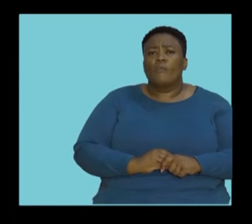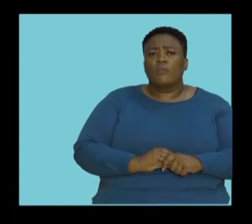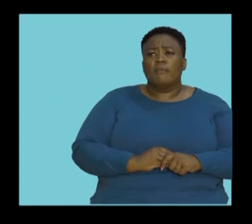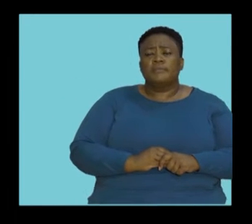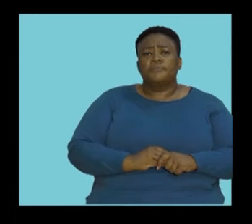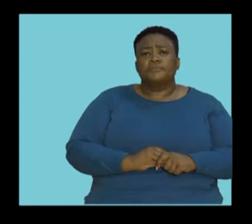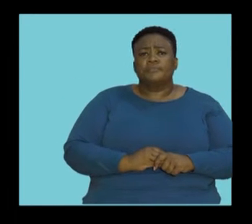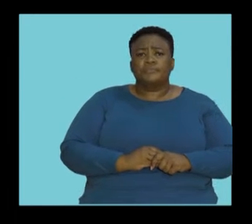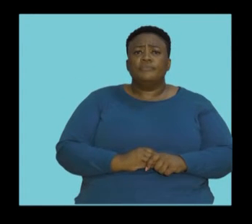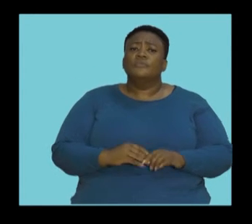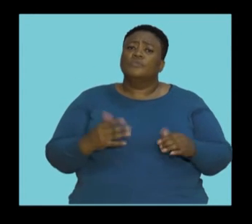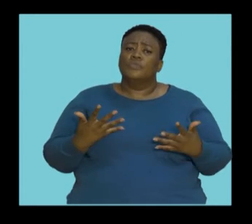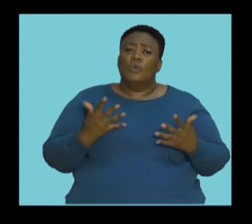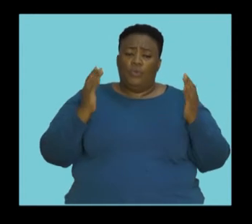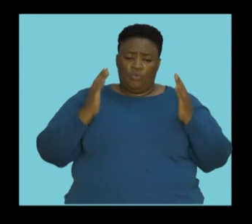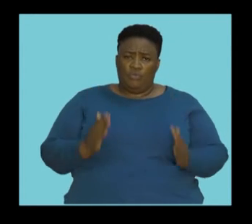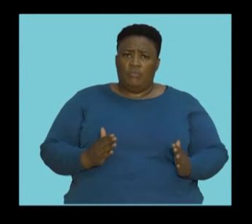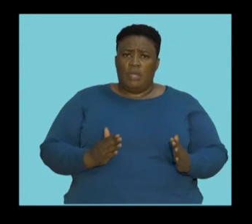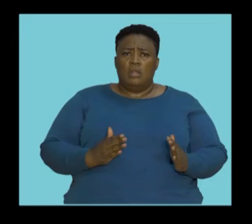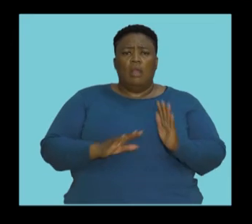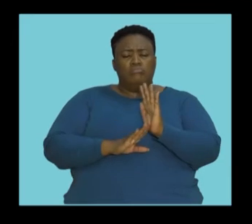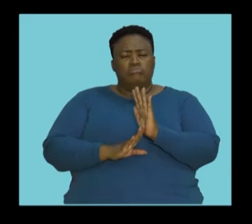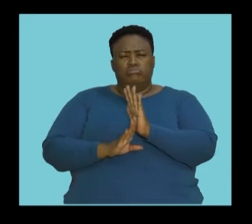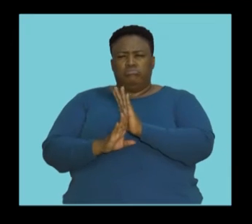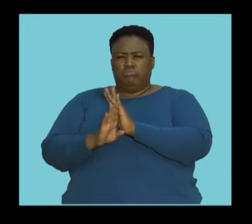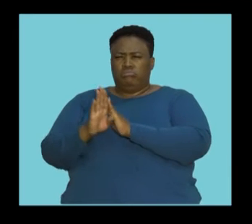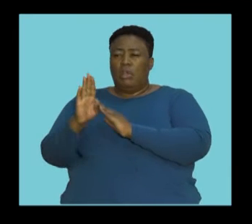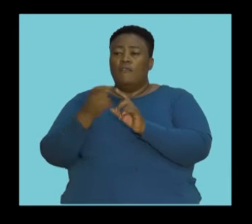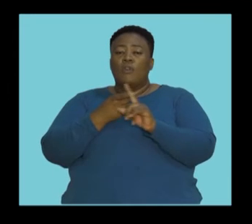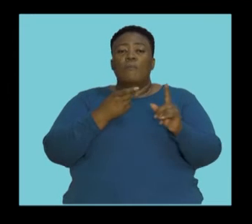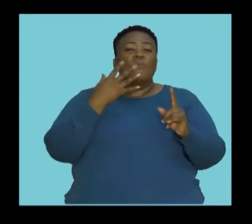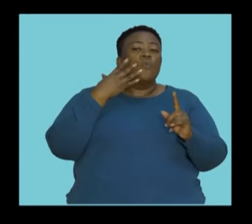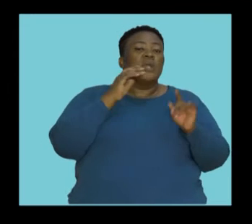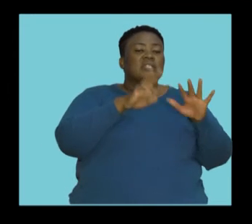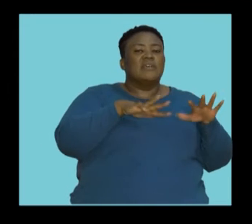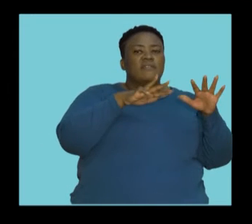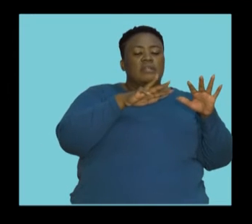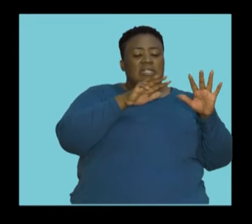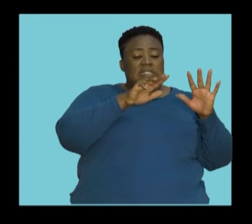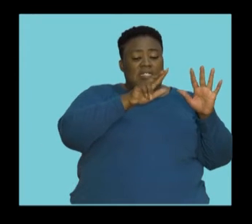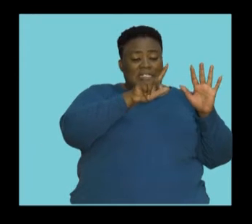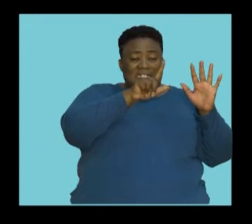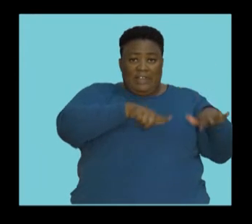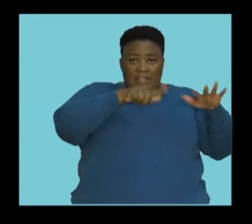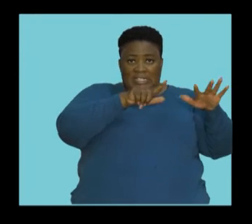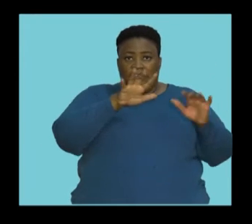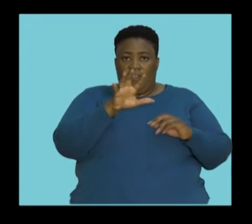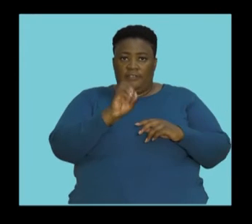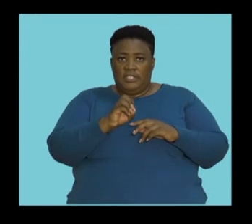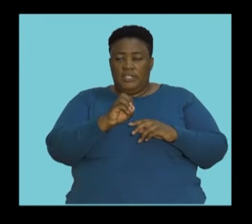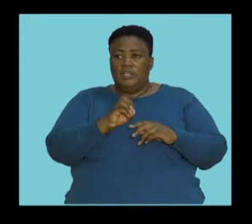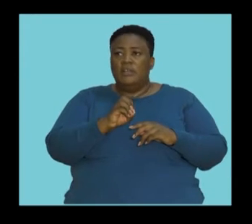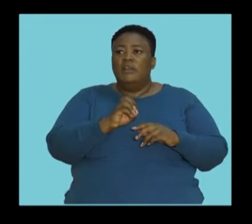So the human population has grown significantly since 1750, tripling from about 800 million